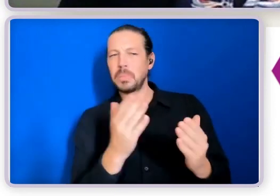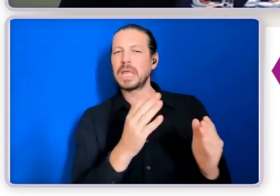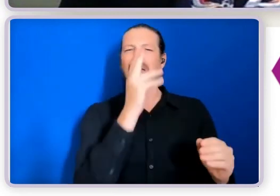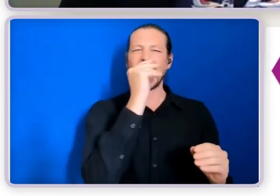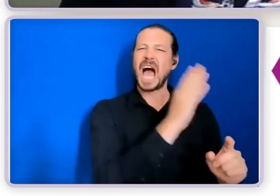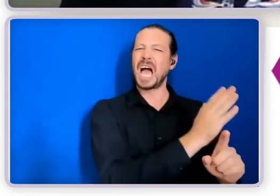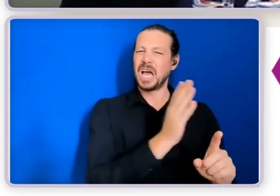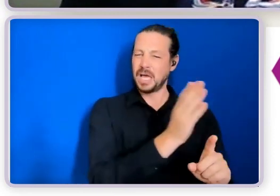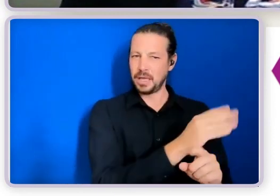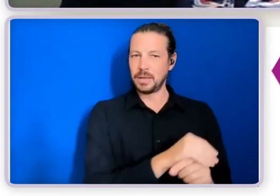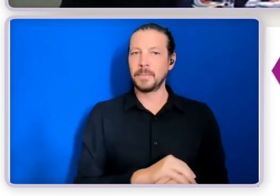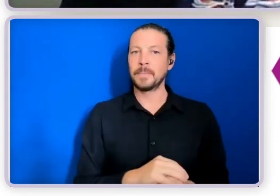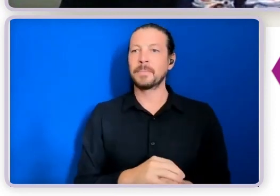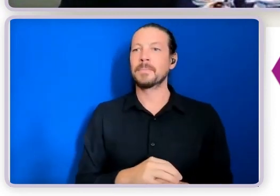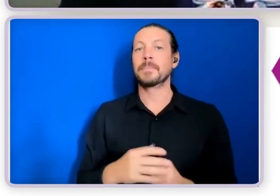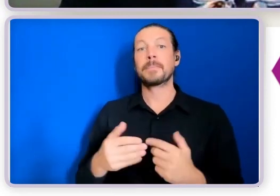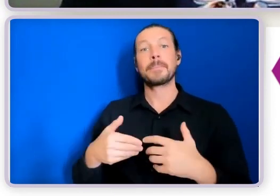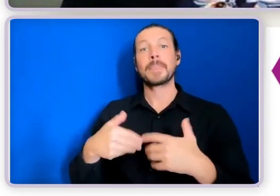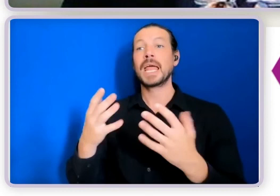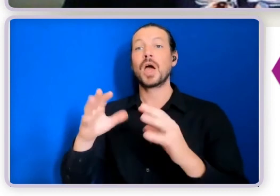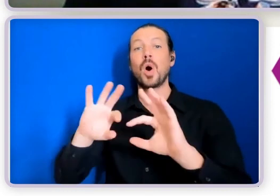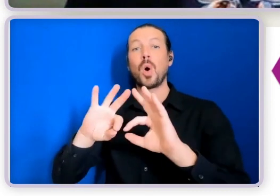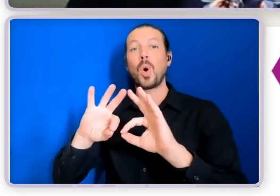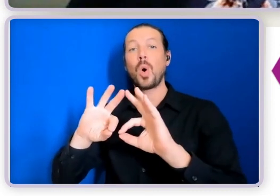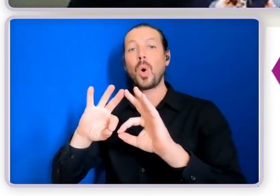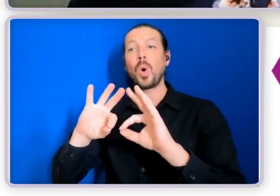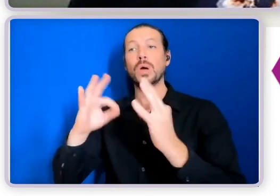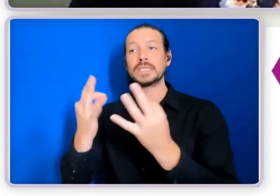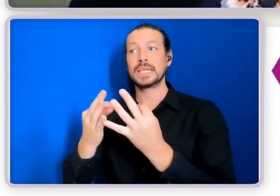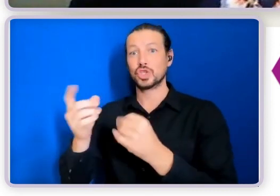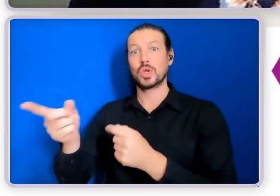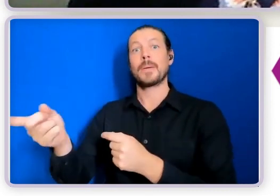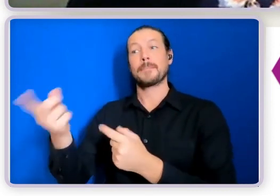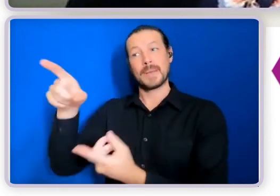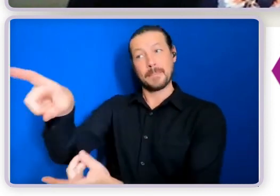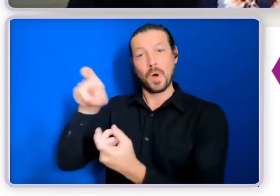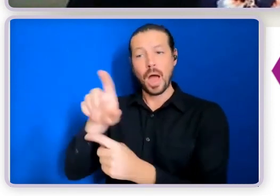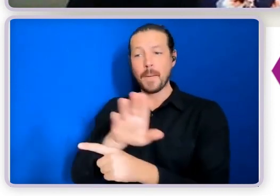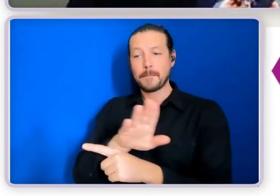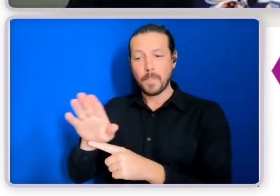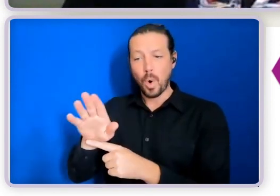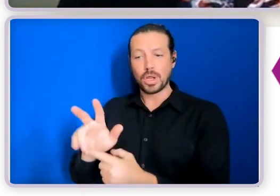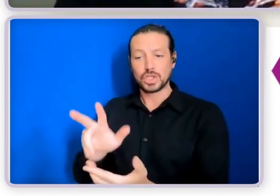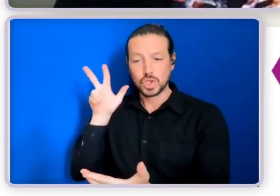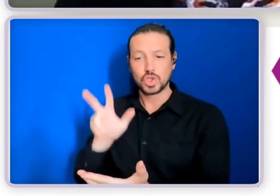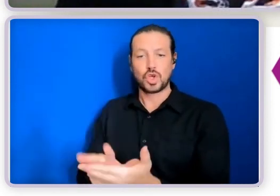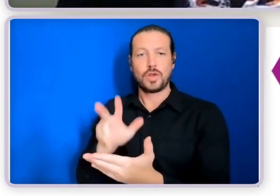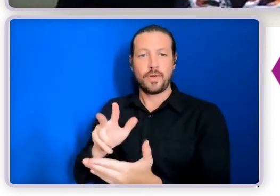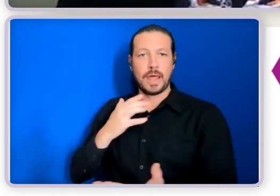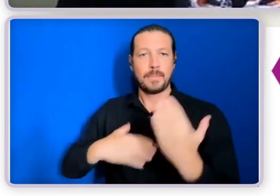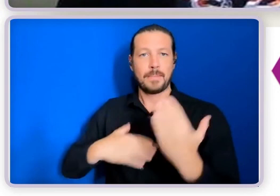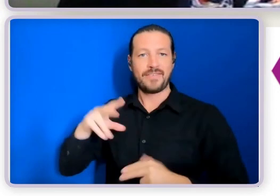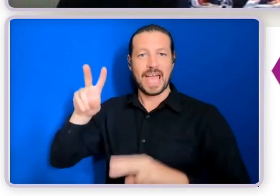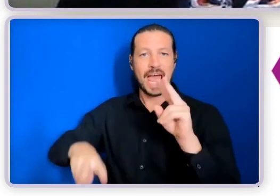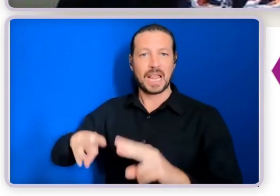organisations which employ board certified behaviour analysts, that would be my second recommendation.